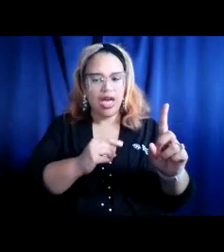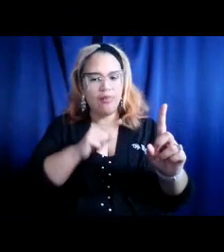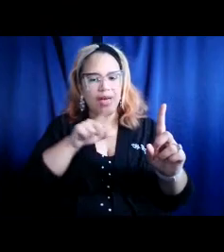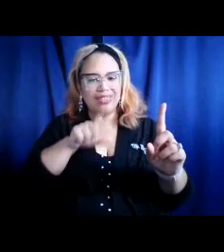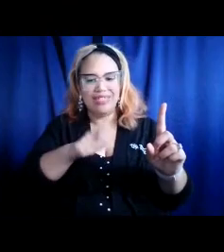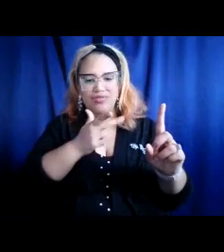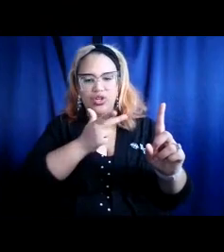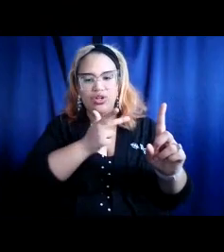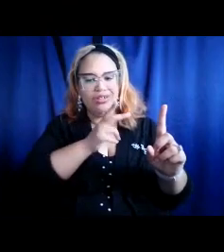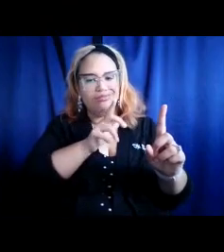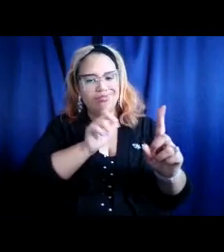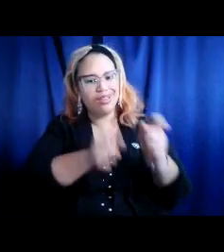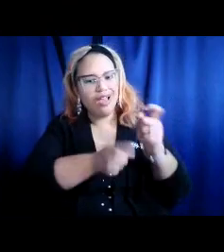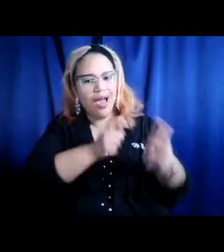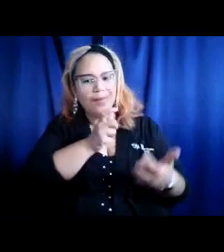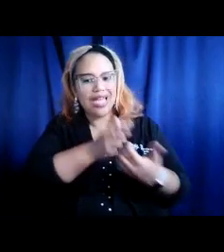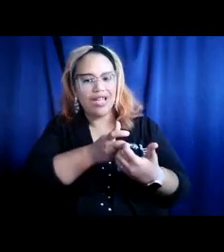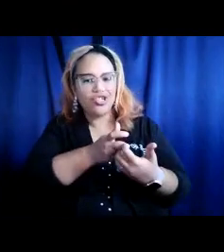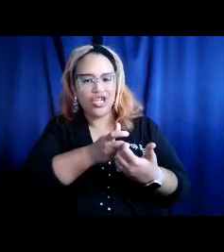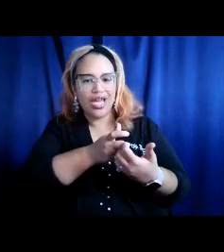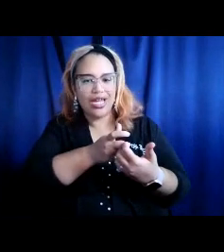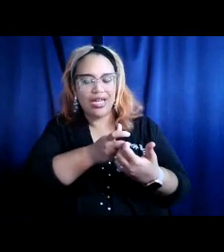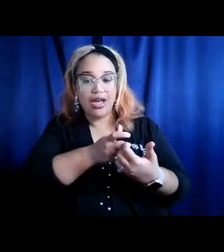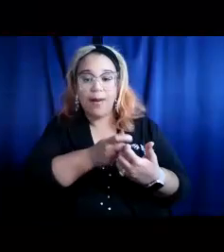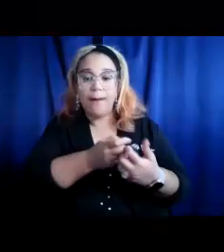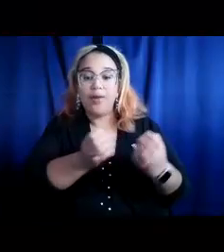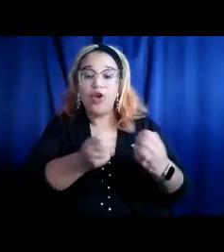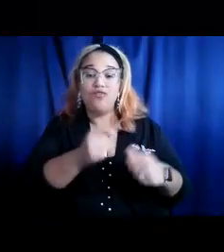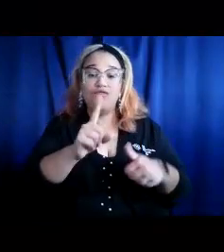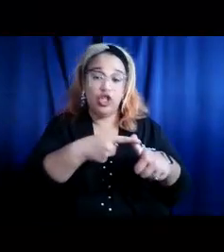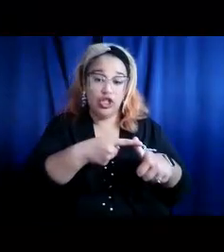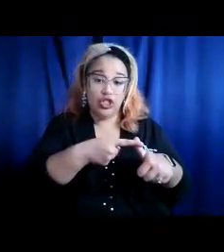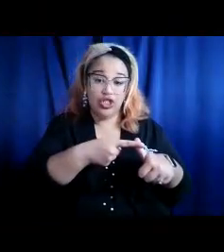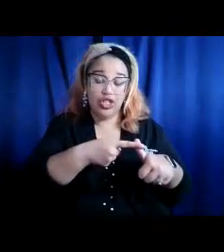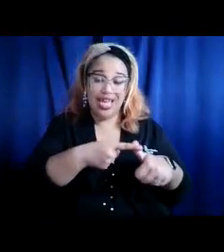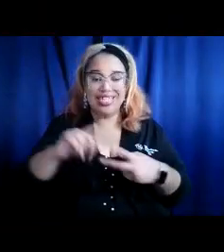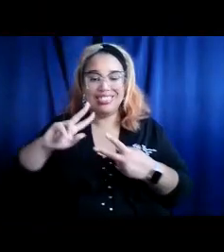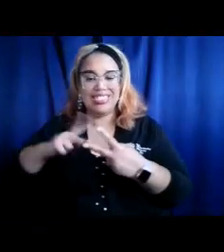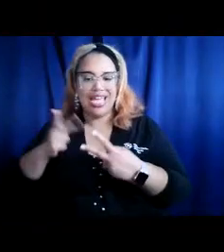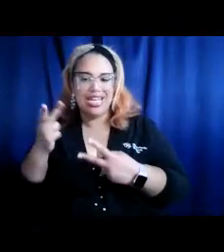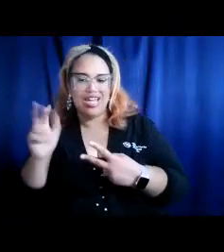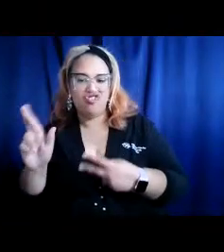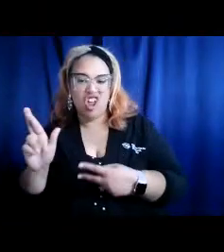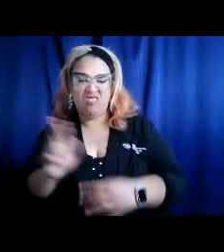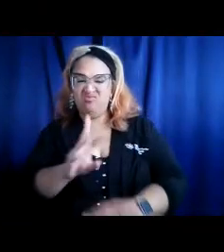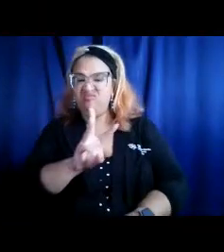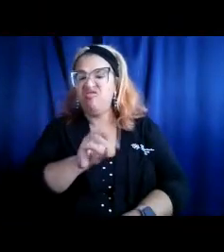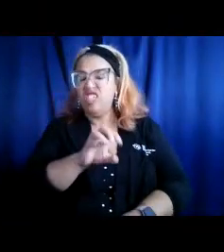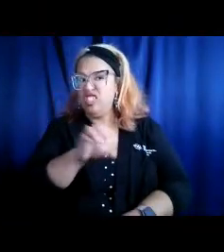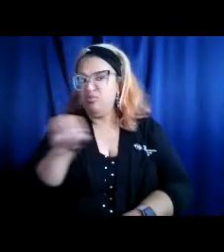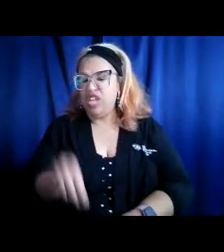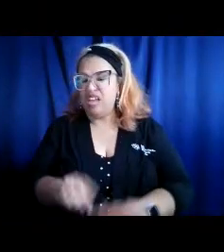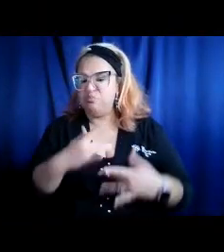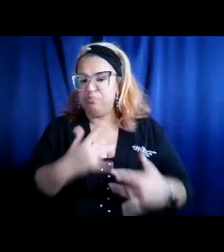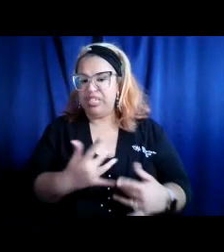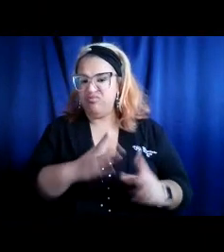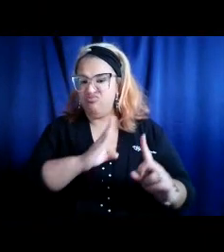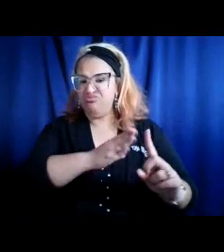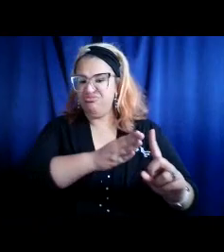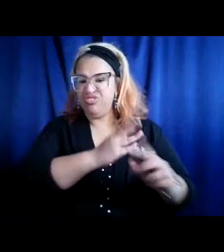not always be obvious. According to the Equal Employment and Opportunity Commission, or EEOC, a request